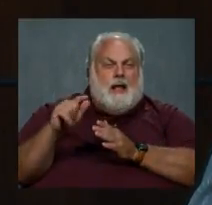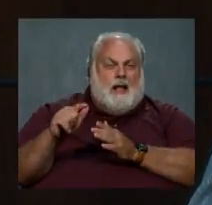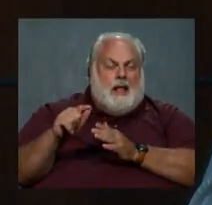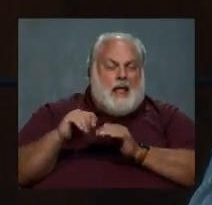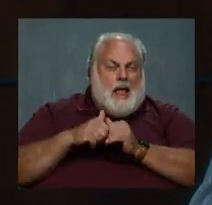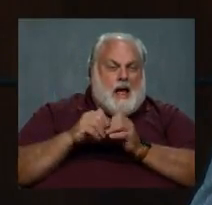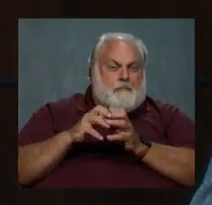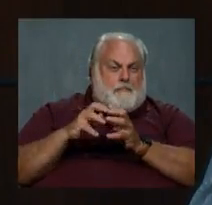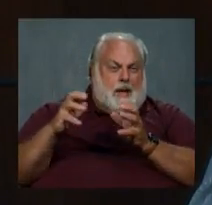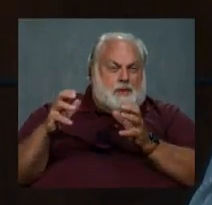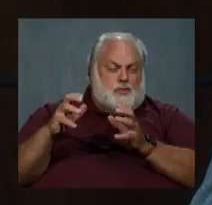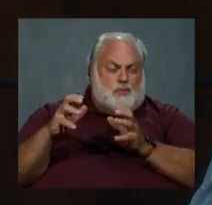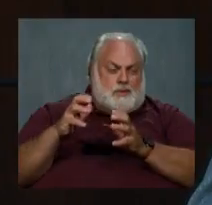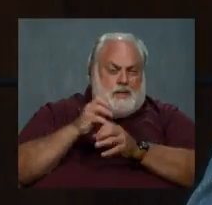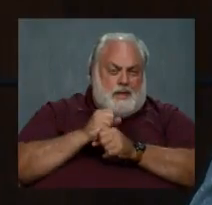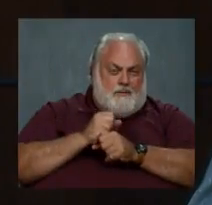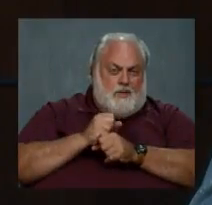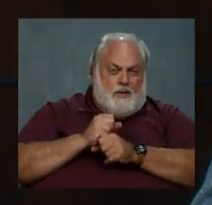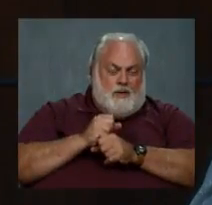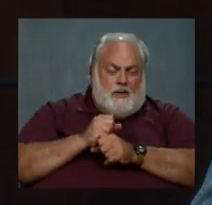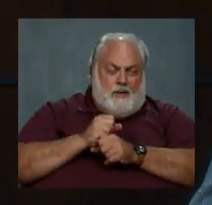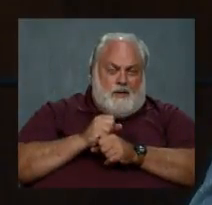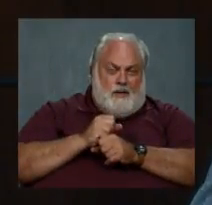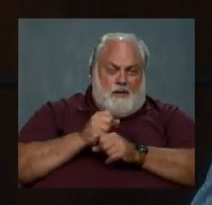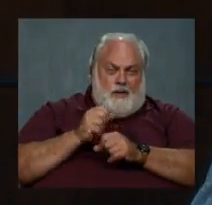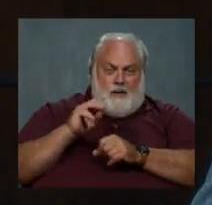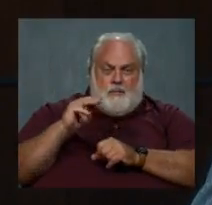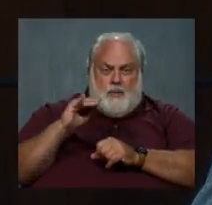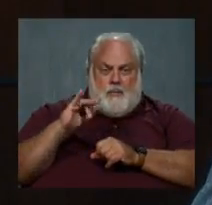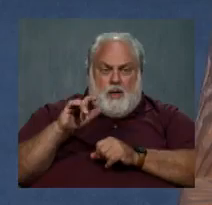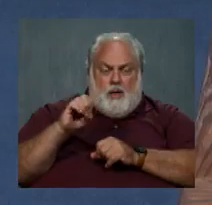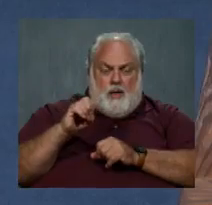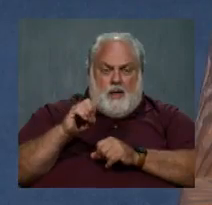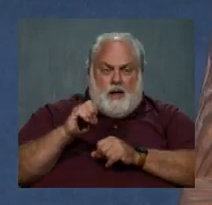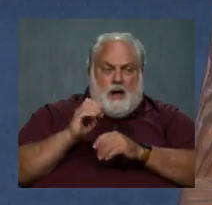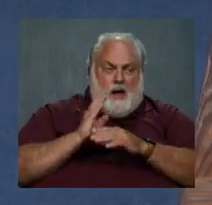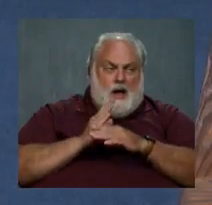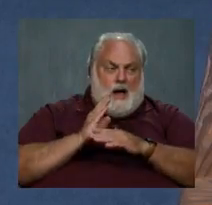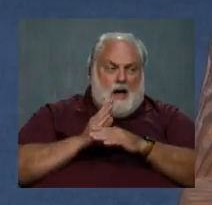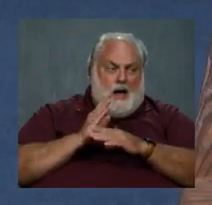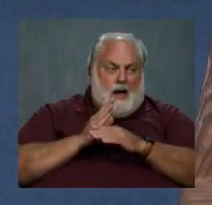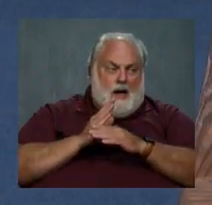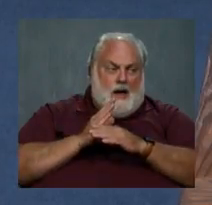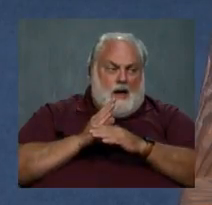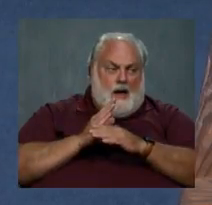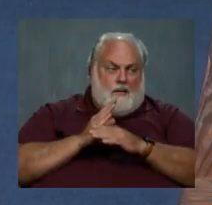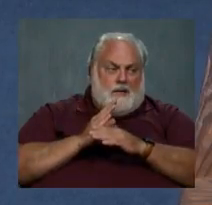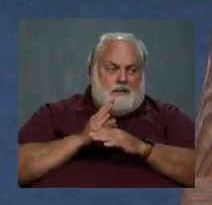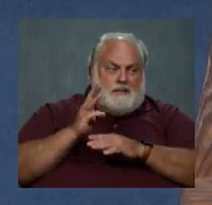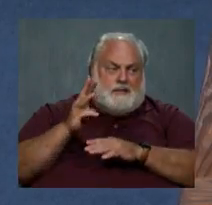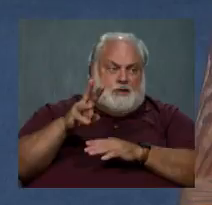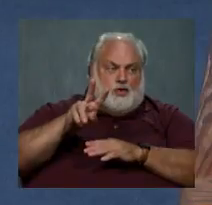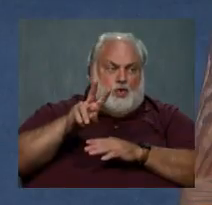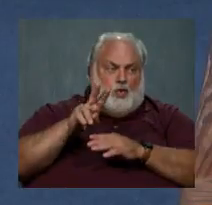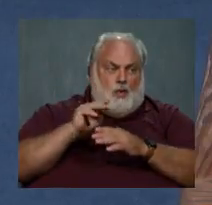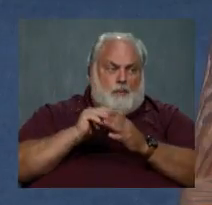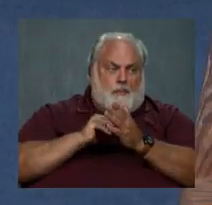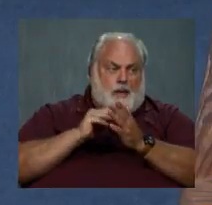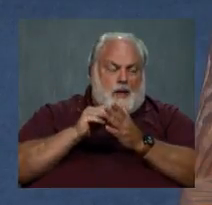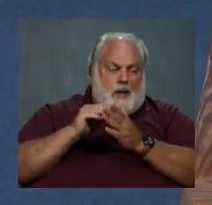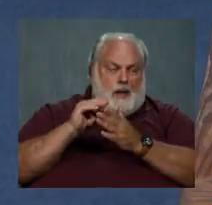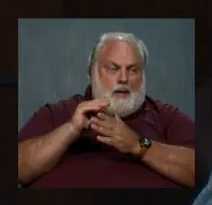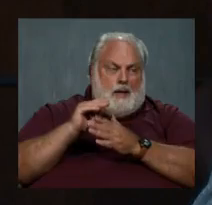taking out of Maul? How long does it take us to take 50 million gallons out of Maul Mill? Our average day is 62 million gallons a day. So really,